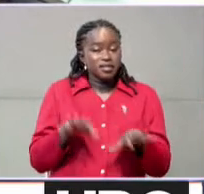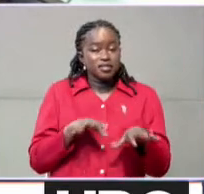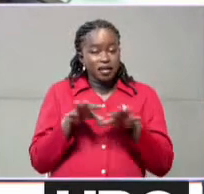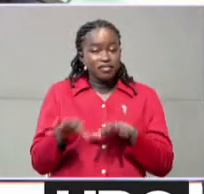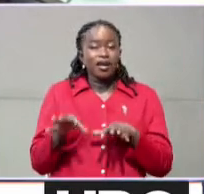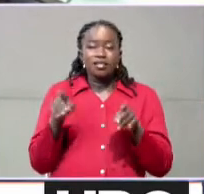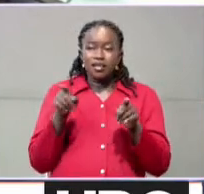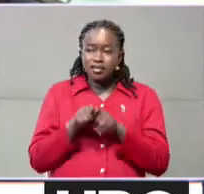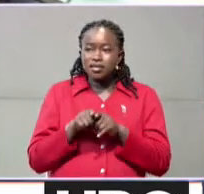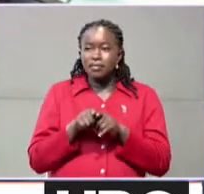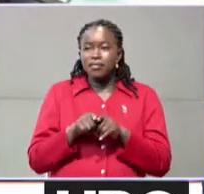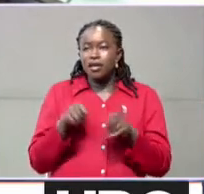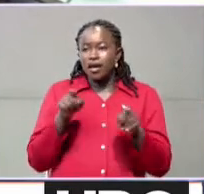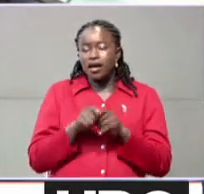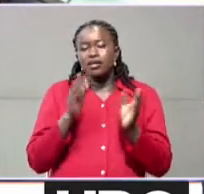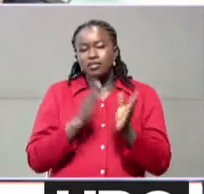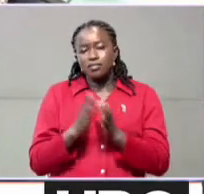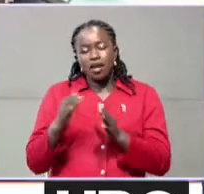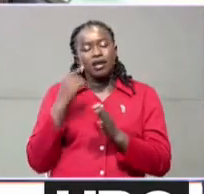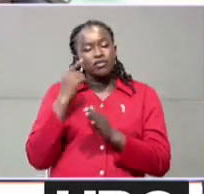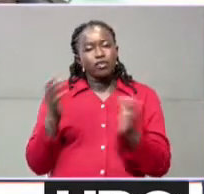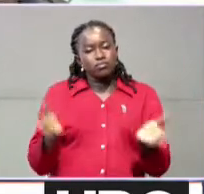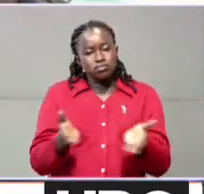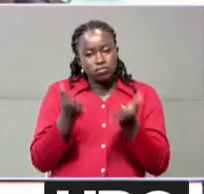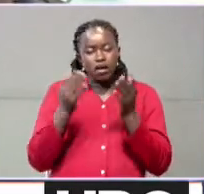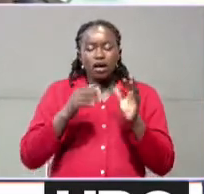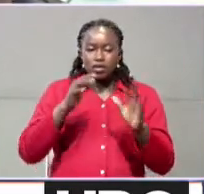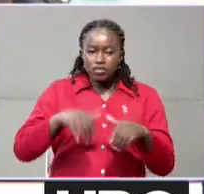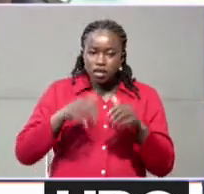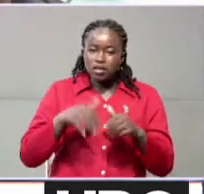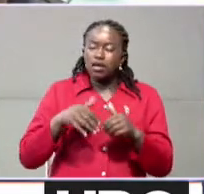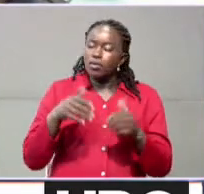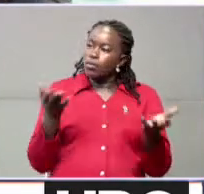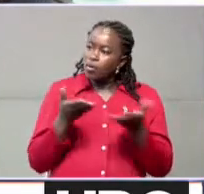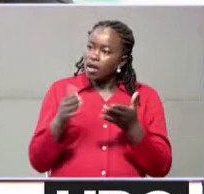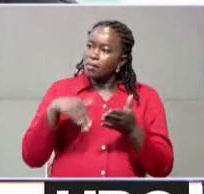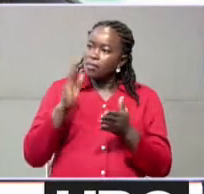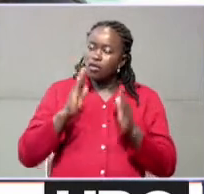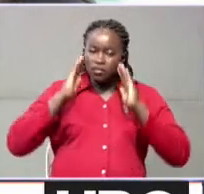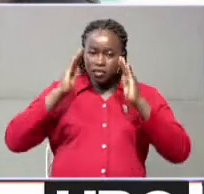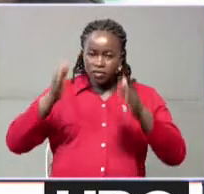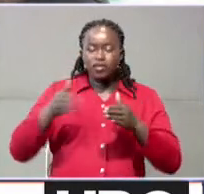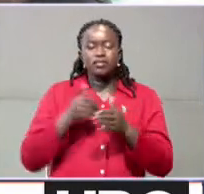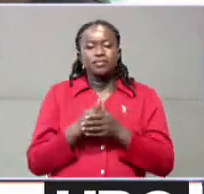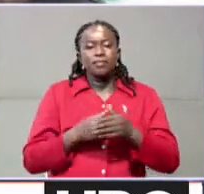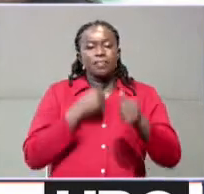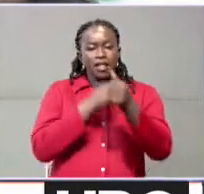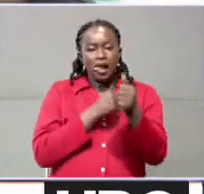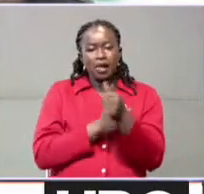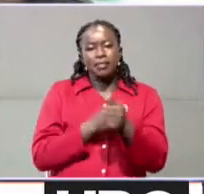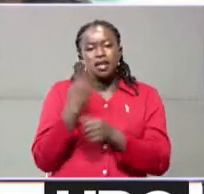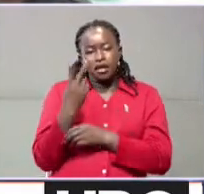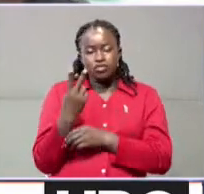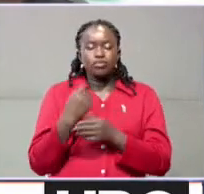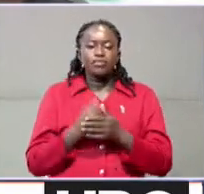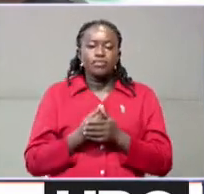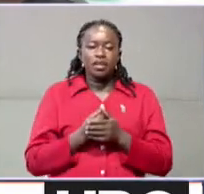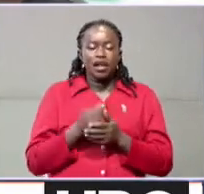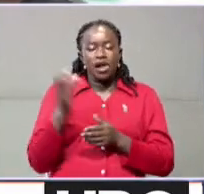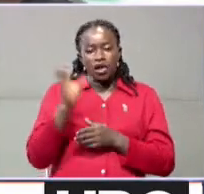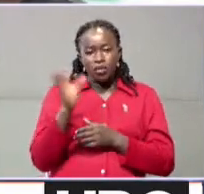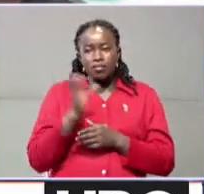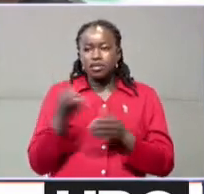fate as planned for modernization of agriculture where more embassies were put on pillar too that's not committee